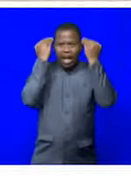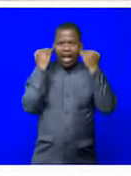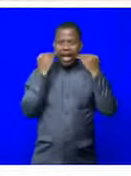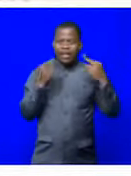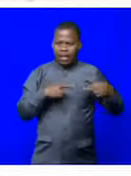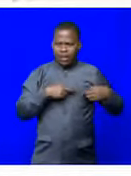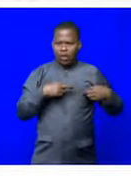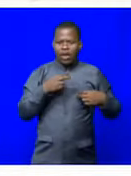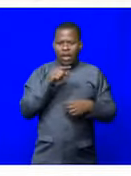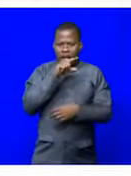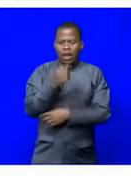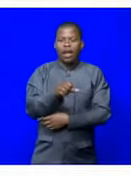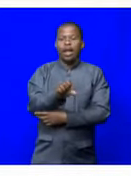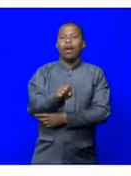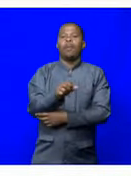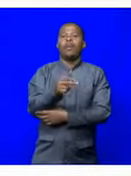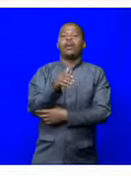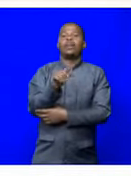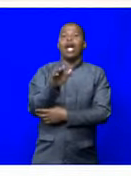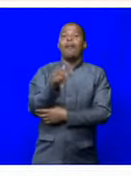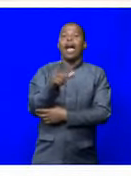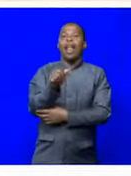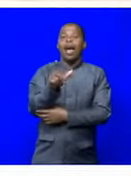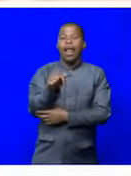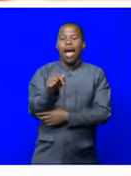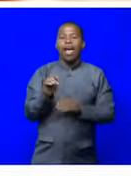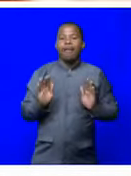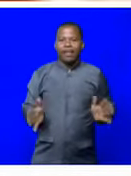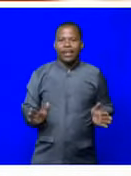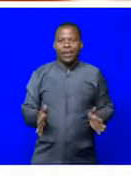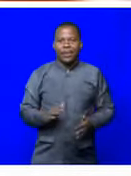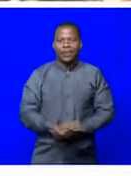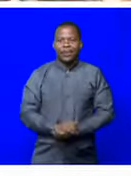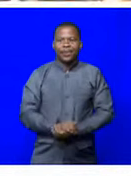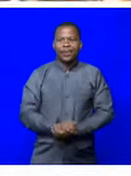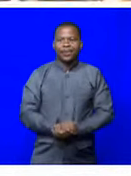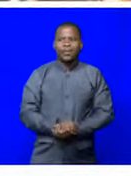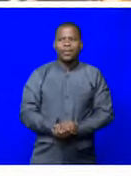Eswatini TV. Kubika Temngosi Mavimbela enkantolo lenkulu.